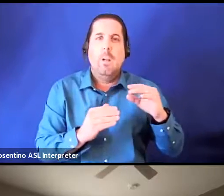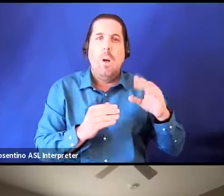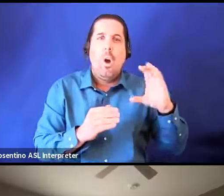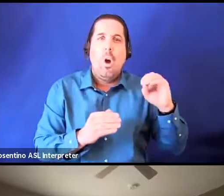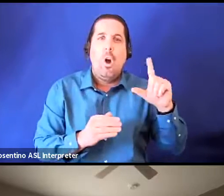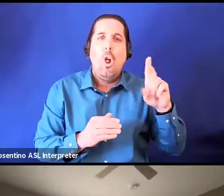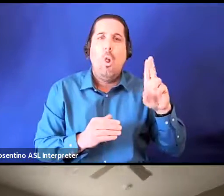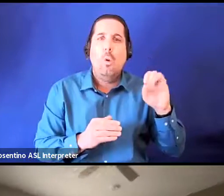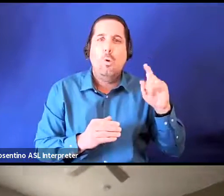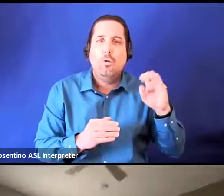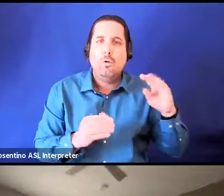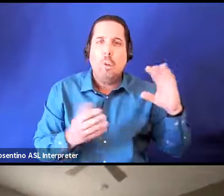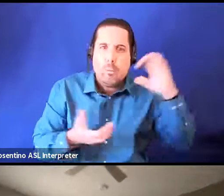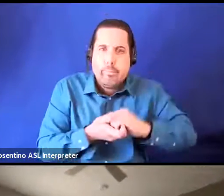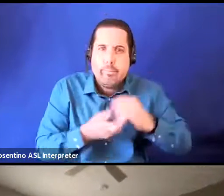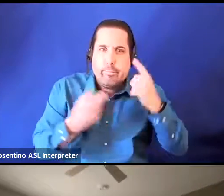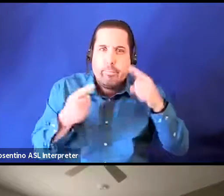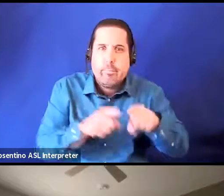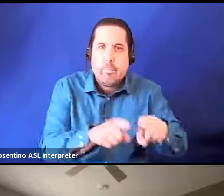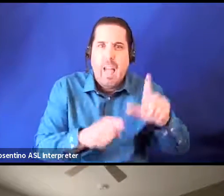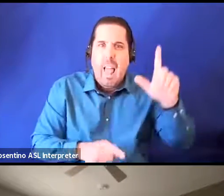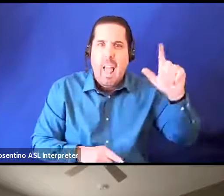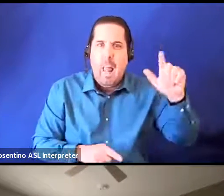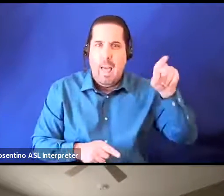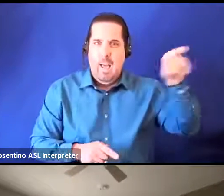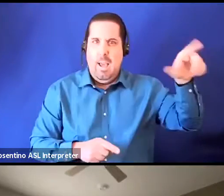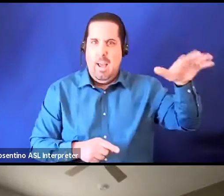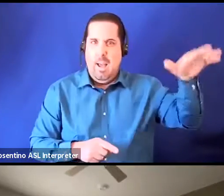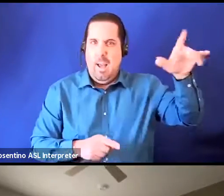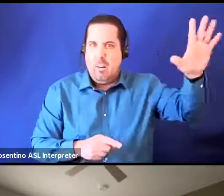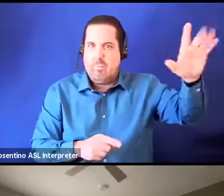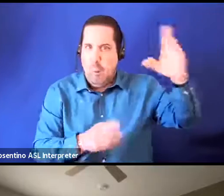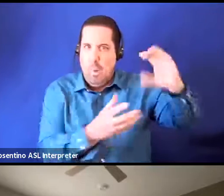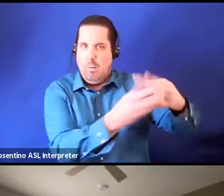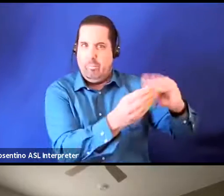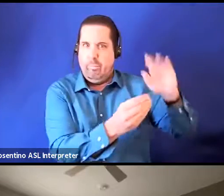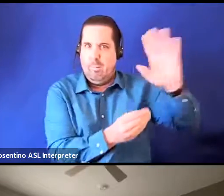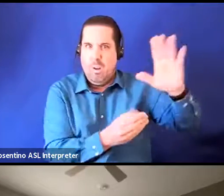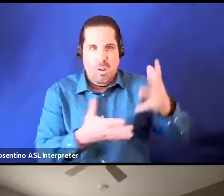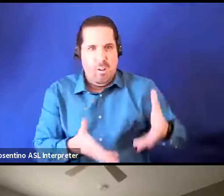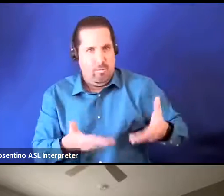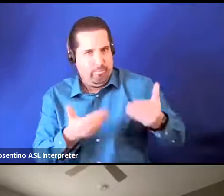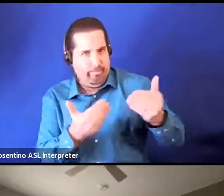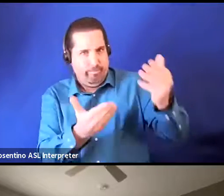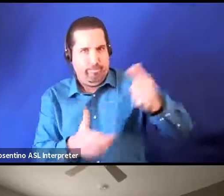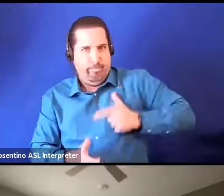bios. They are really impressive people, and you hear a little about their story today. So, panelists, welcome.